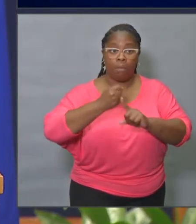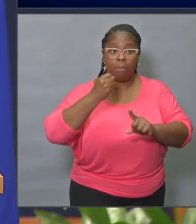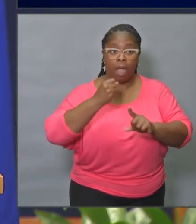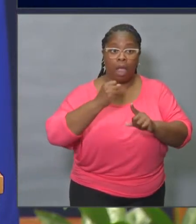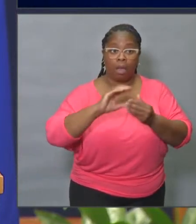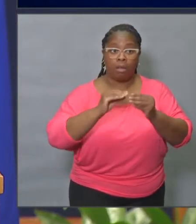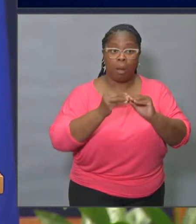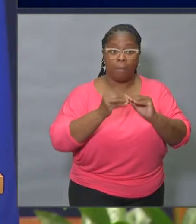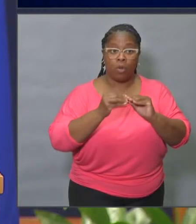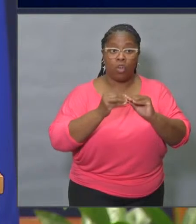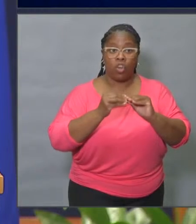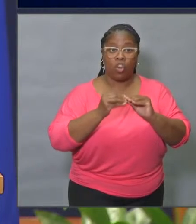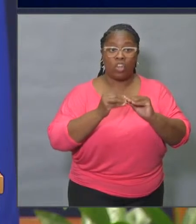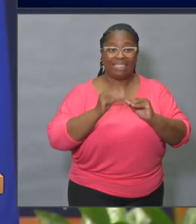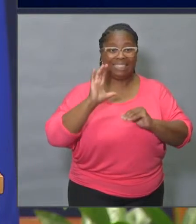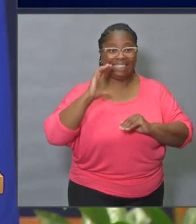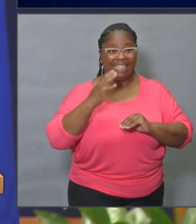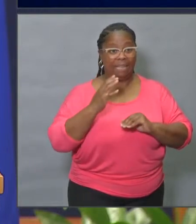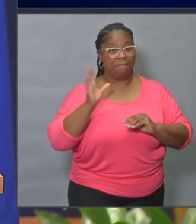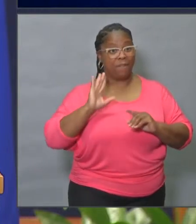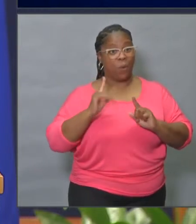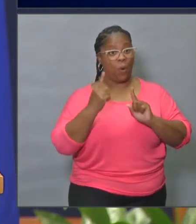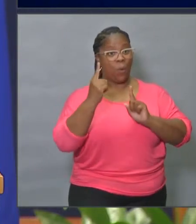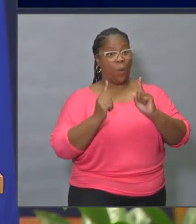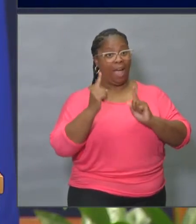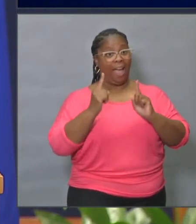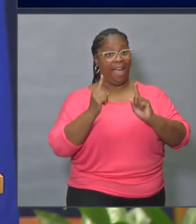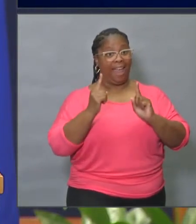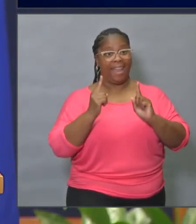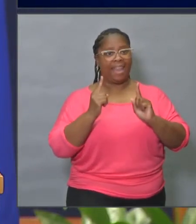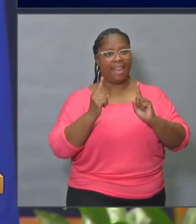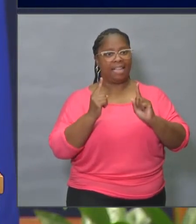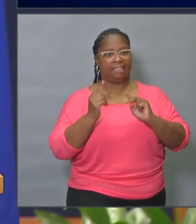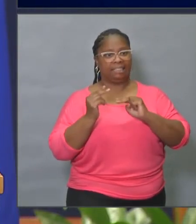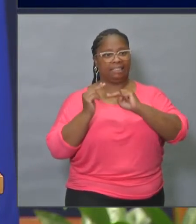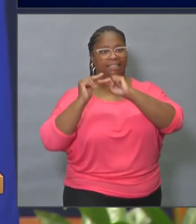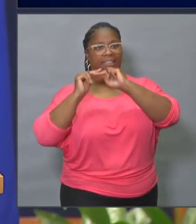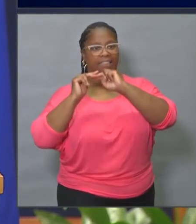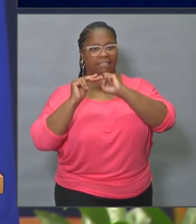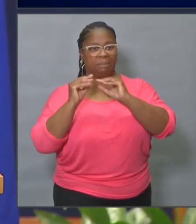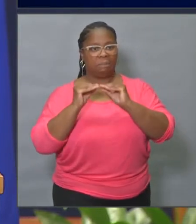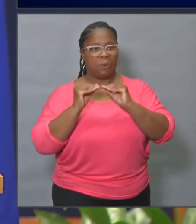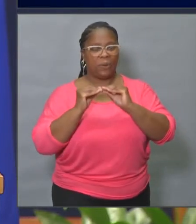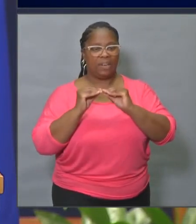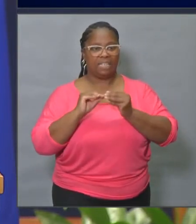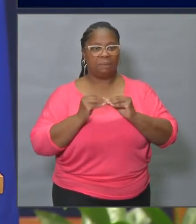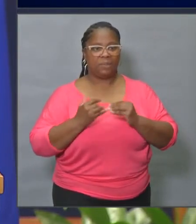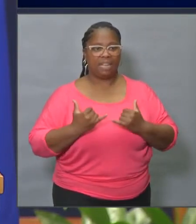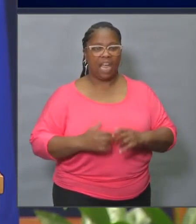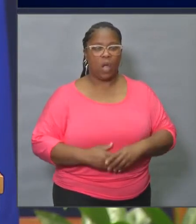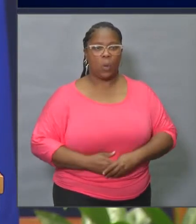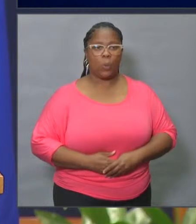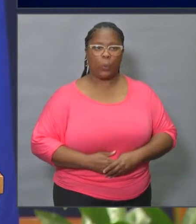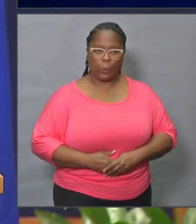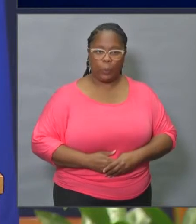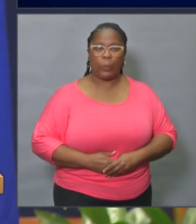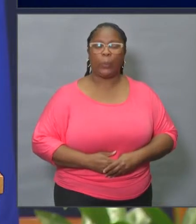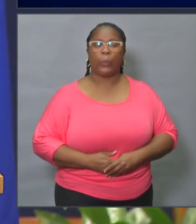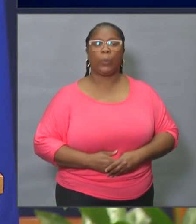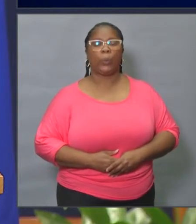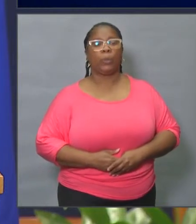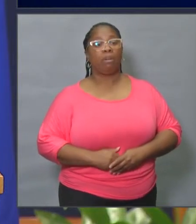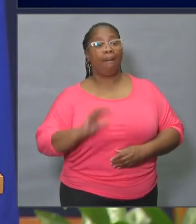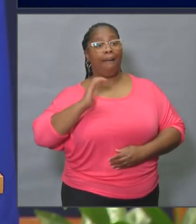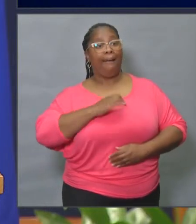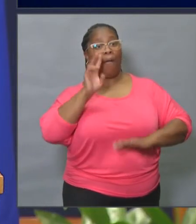be greater than 1 and slightly uptrending. If transmission has indeed increased, then the model predicts that we will